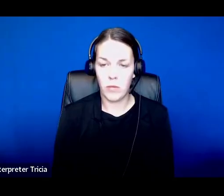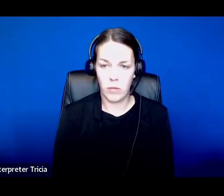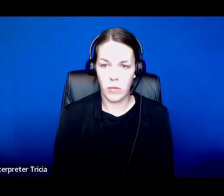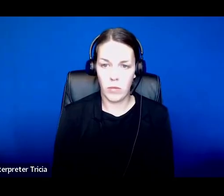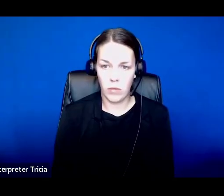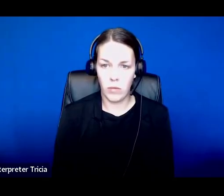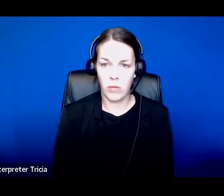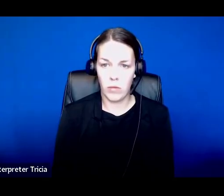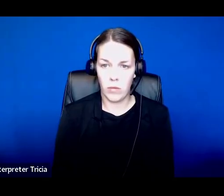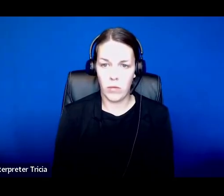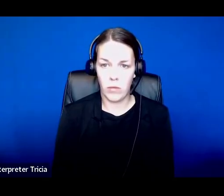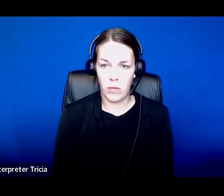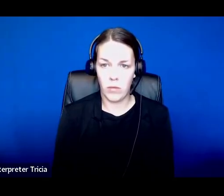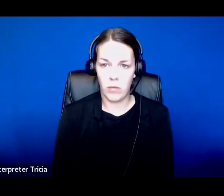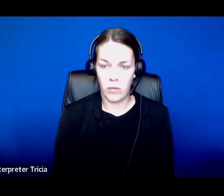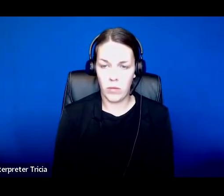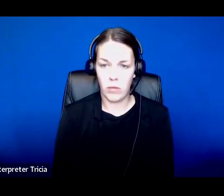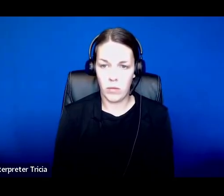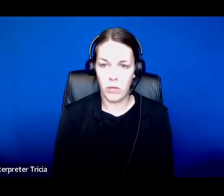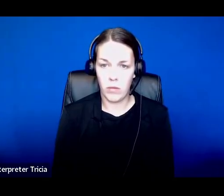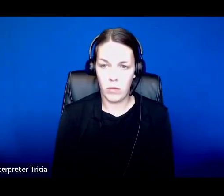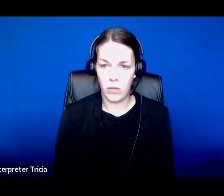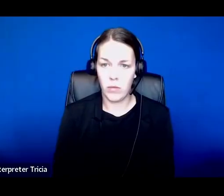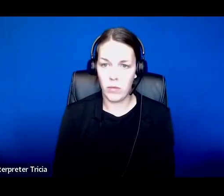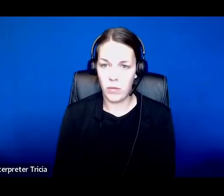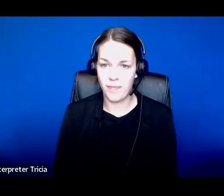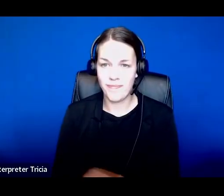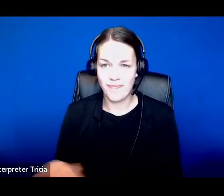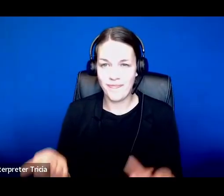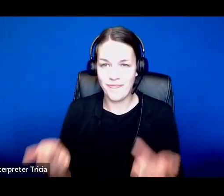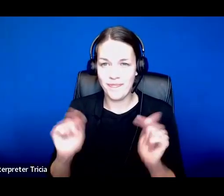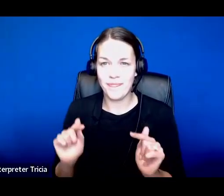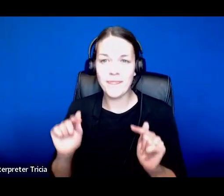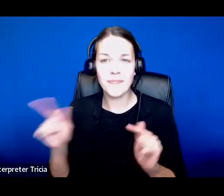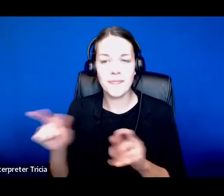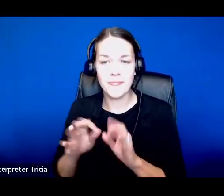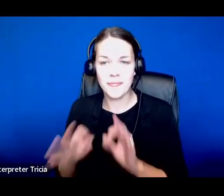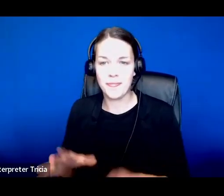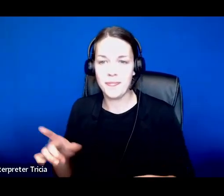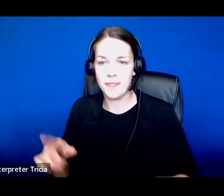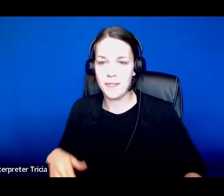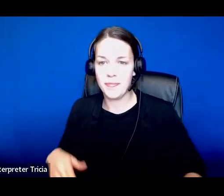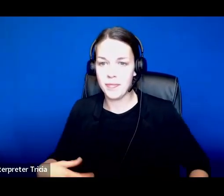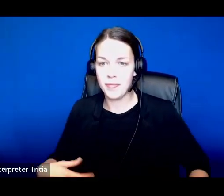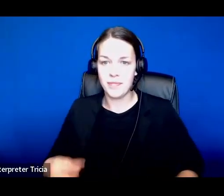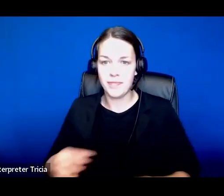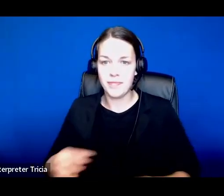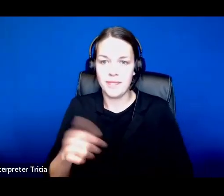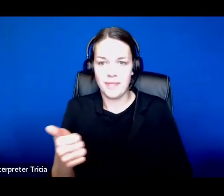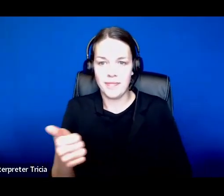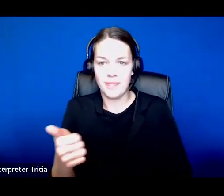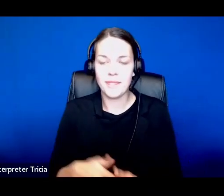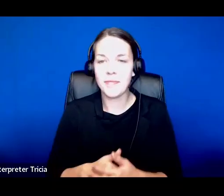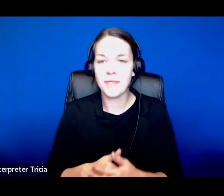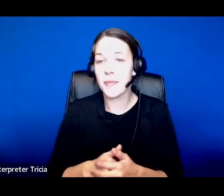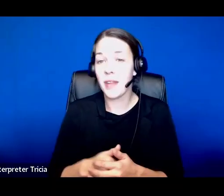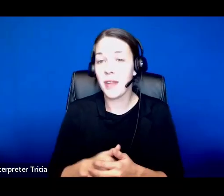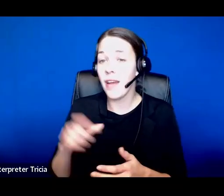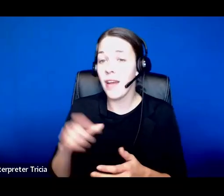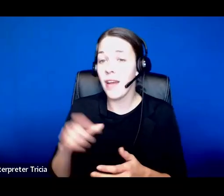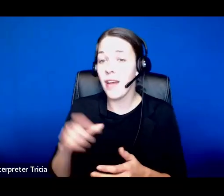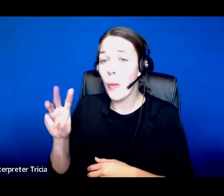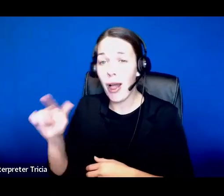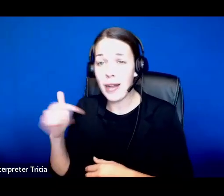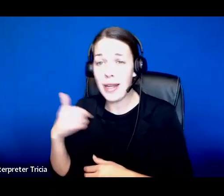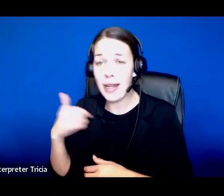plan on avoiding probate by doing other things, because it can be a safety net in case you come into an